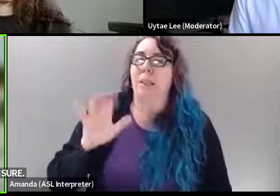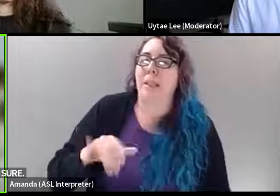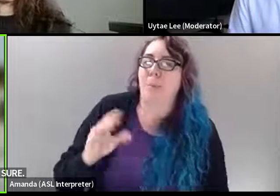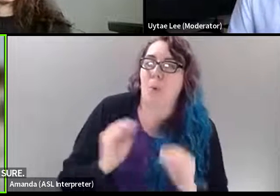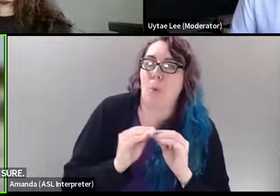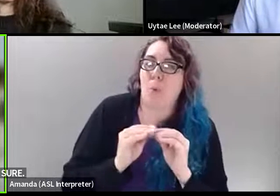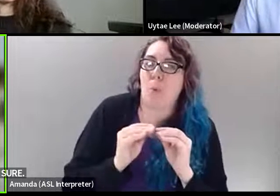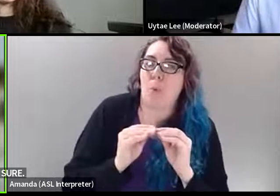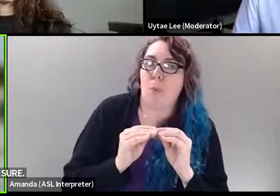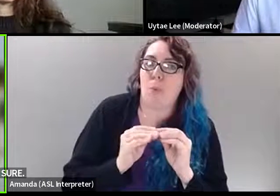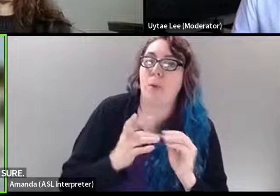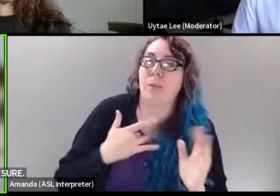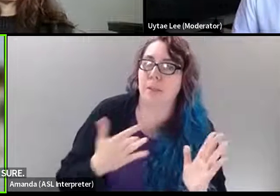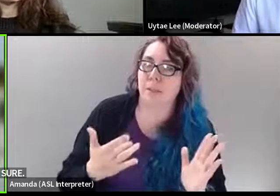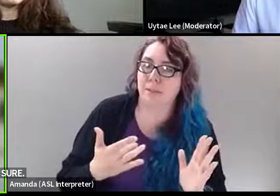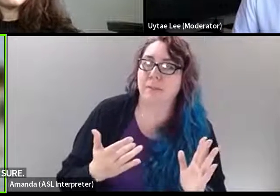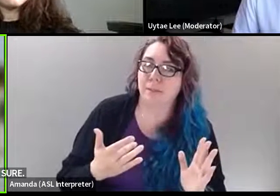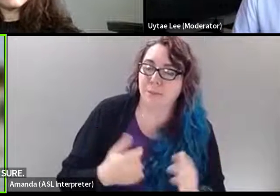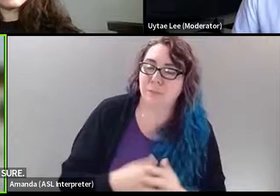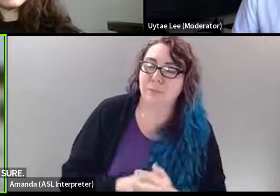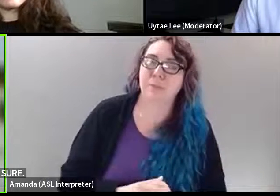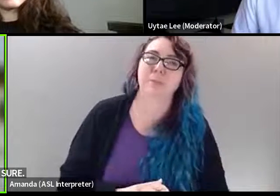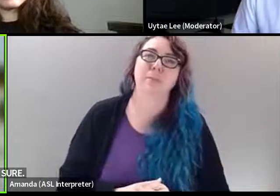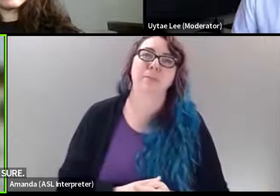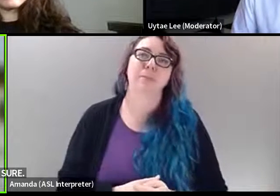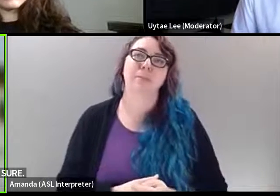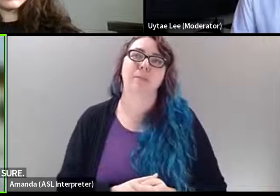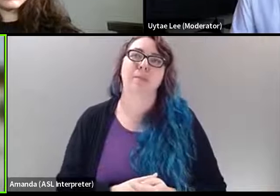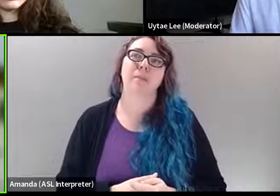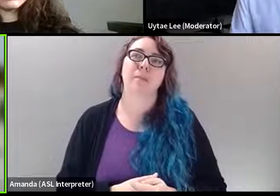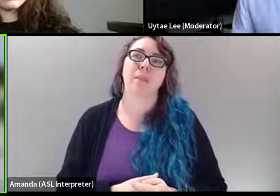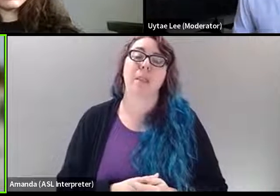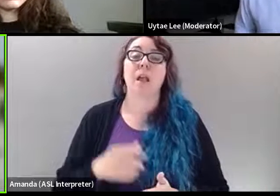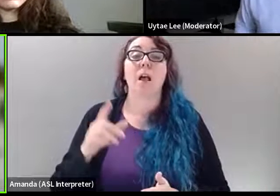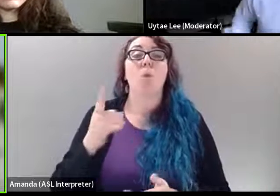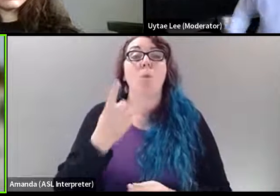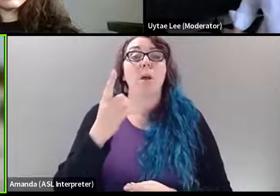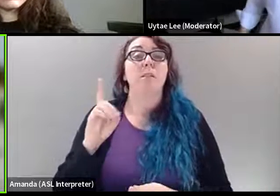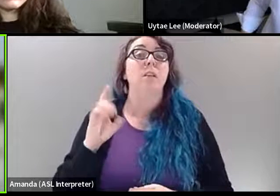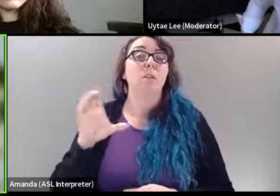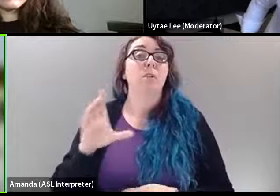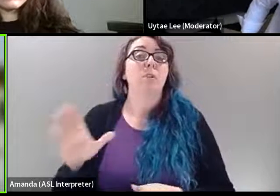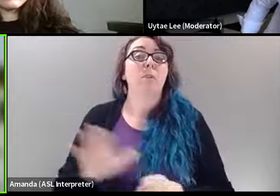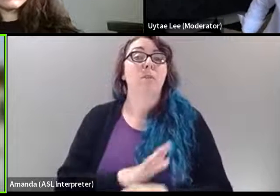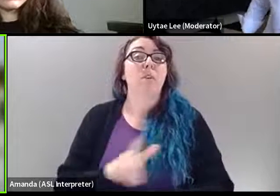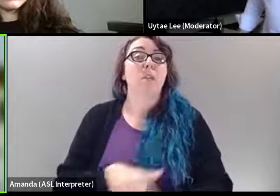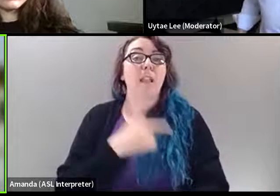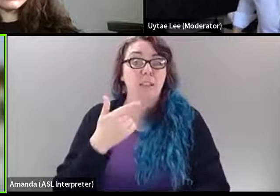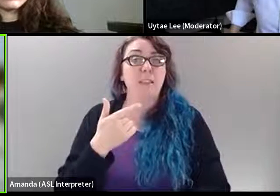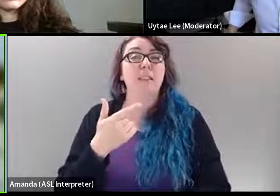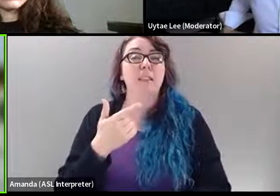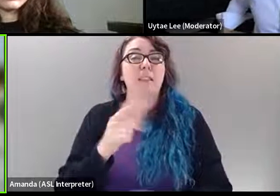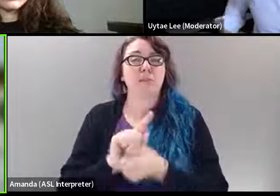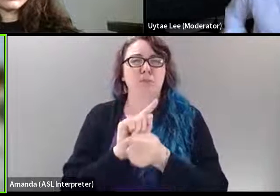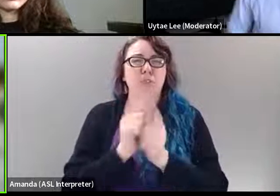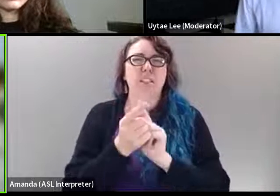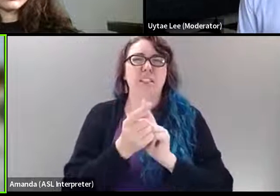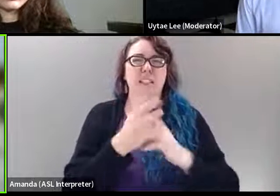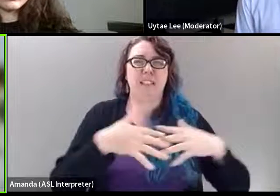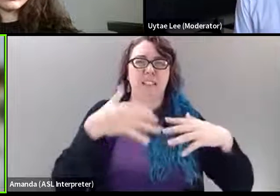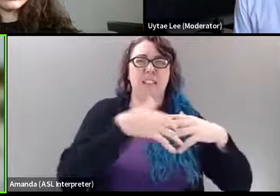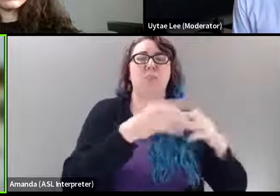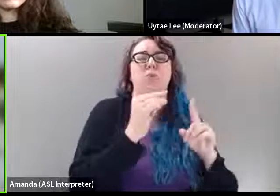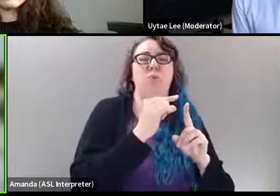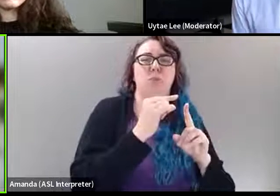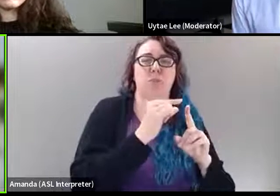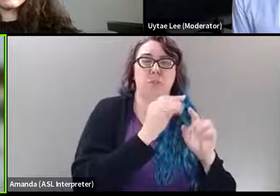I might use the feature documentary Nipawista Masawin, which is We Will Stand Up, Tasha Hubbard's